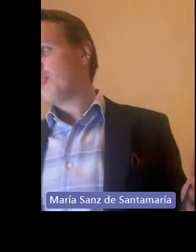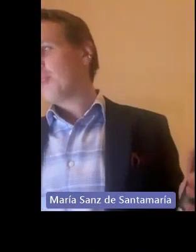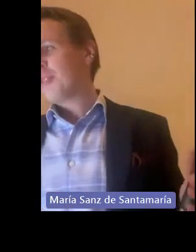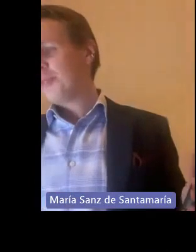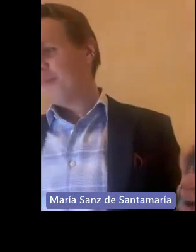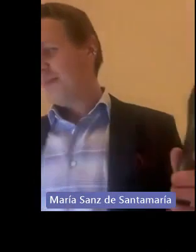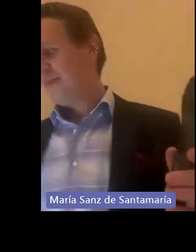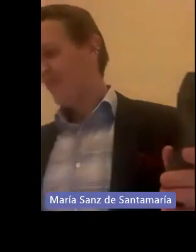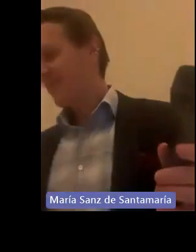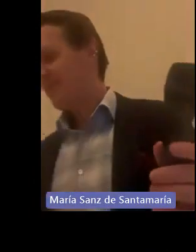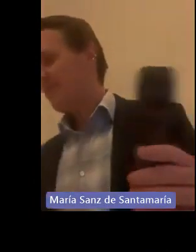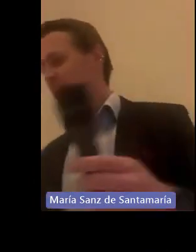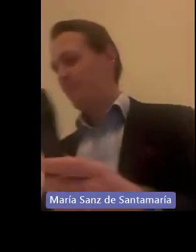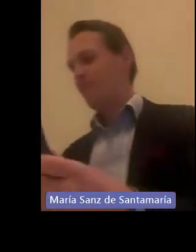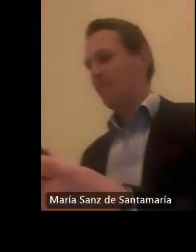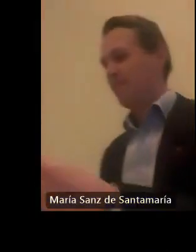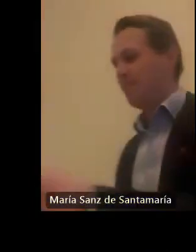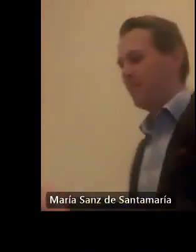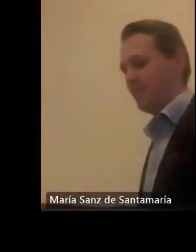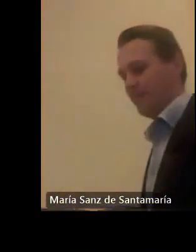Thank you so much.